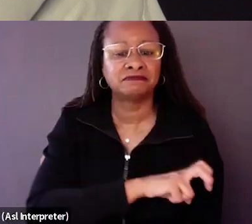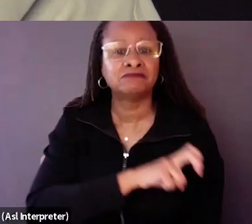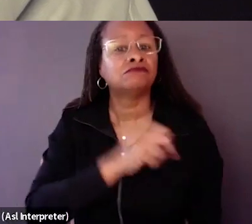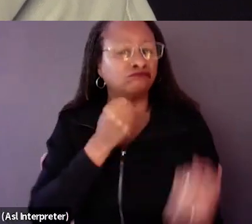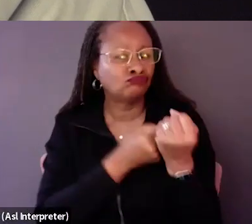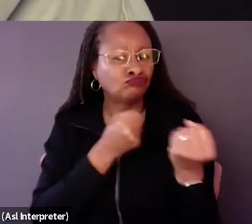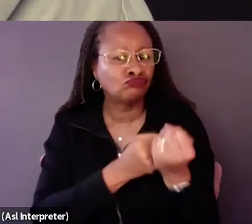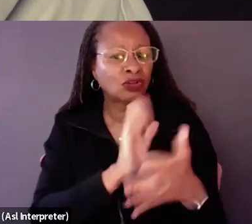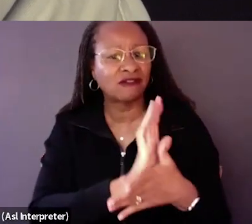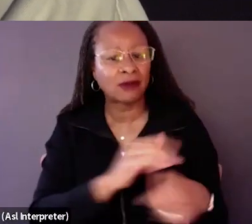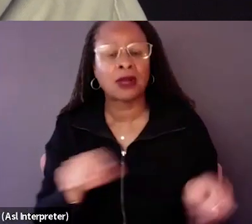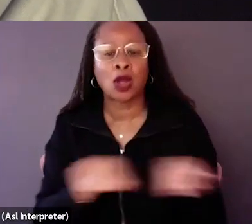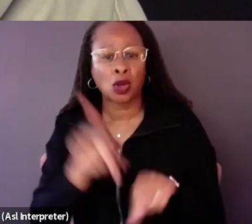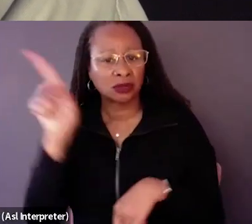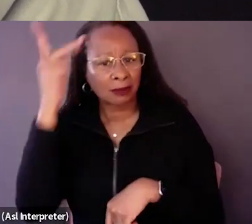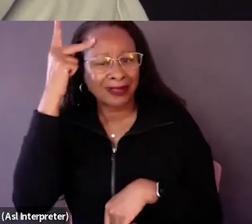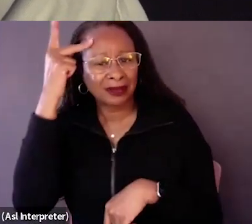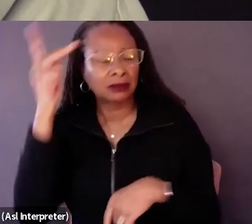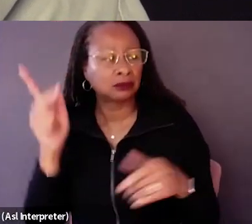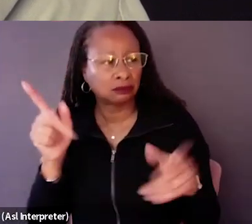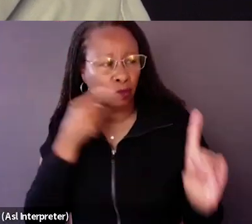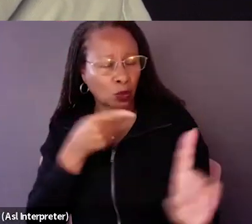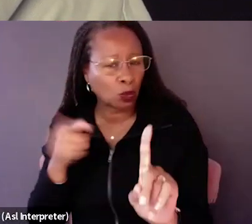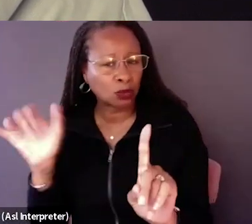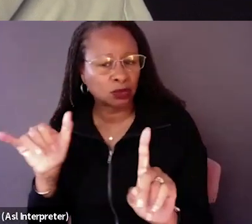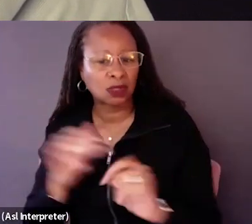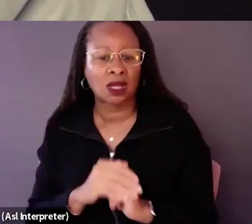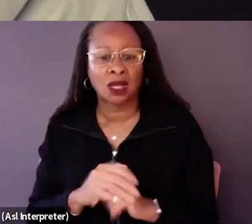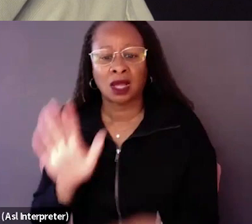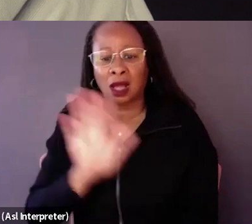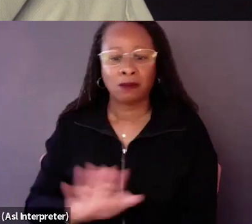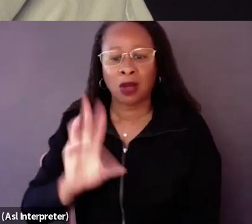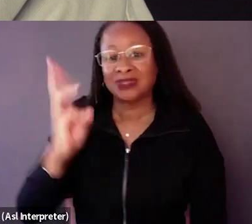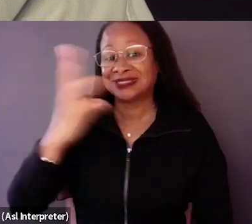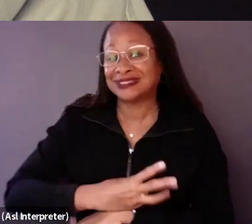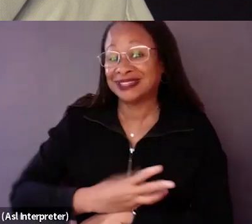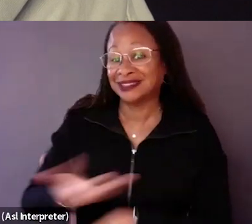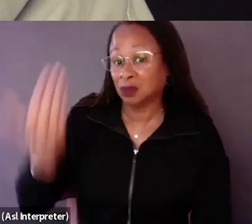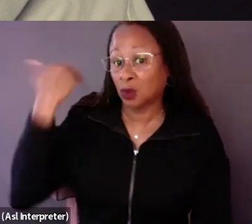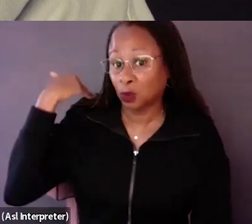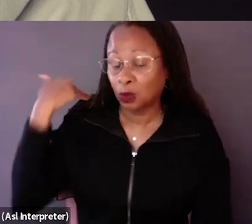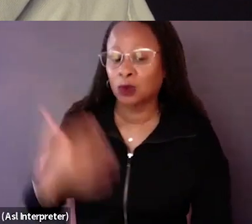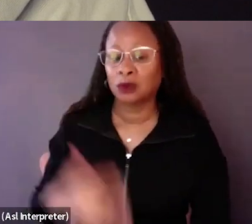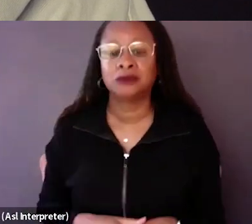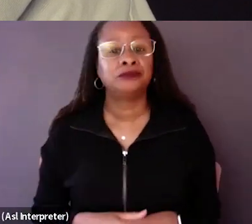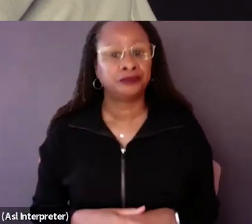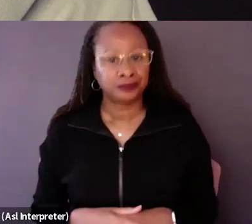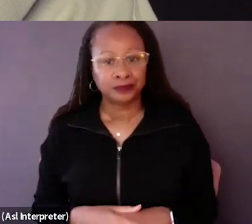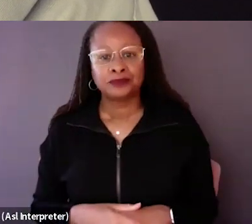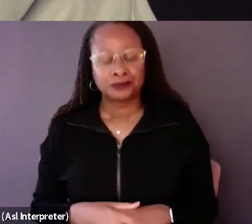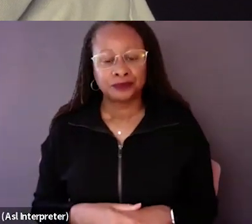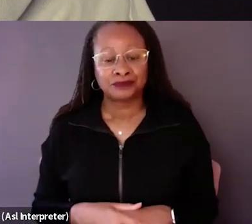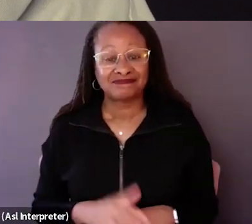but also some political engagements about 6 days ago. And he